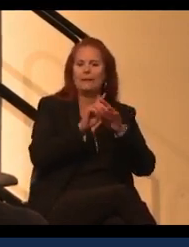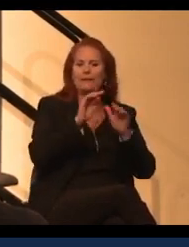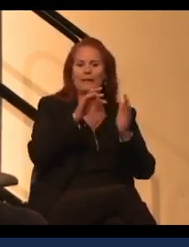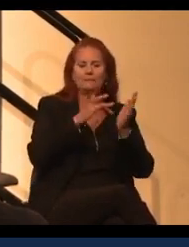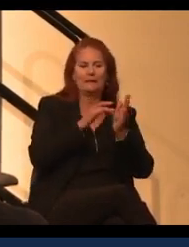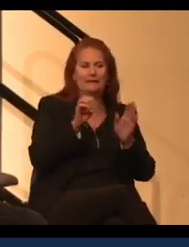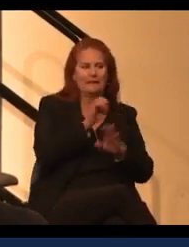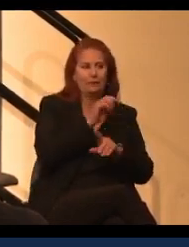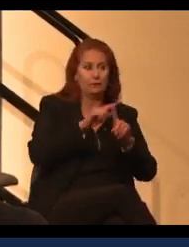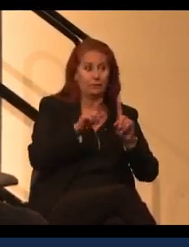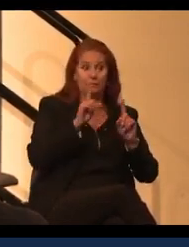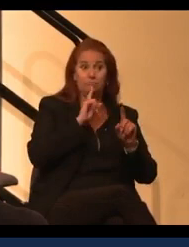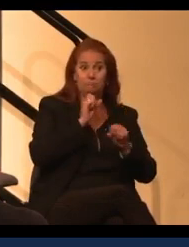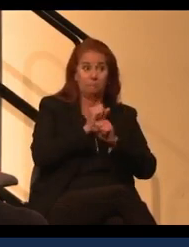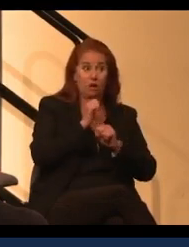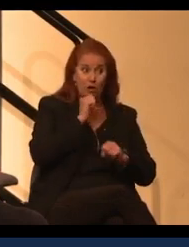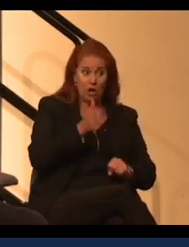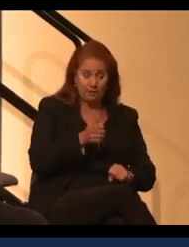but are not.